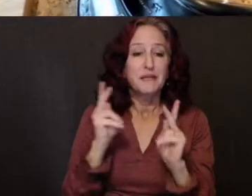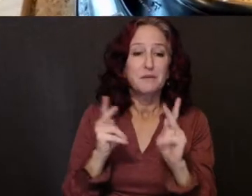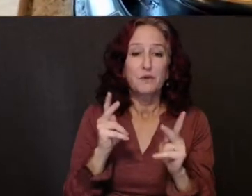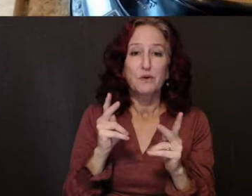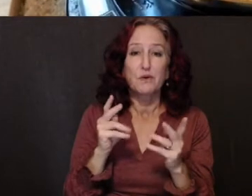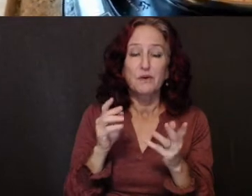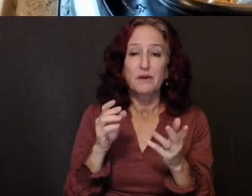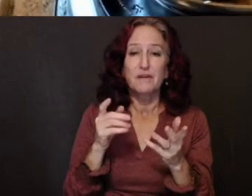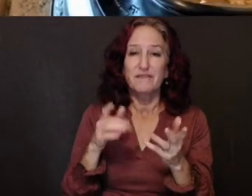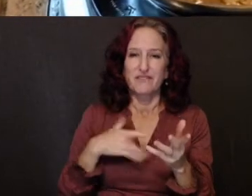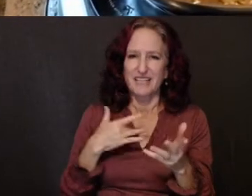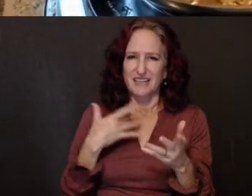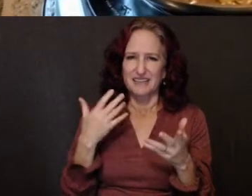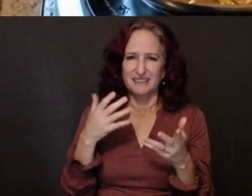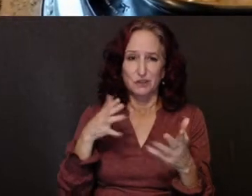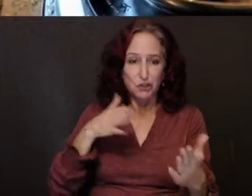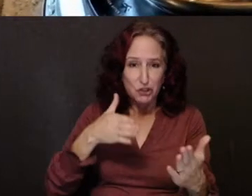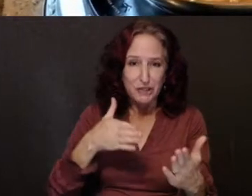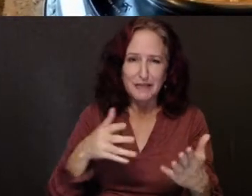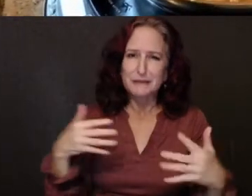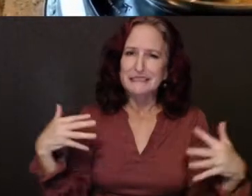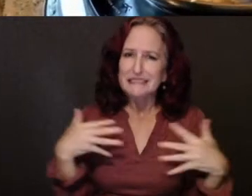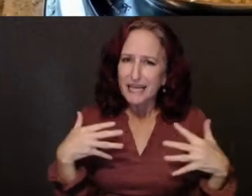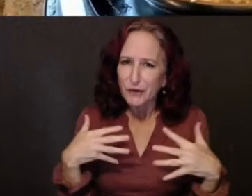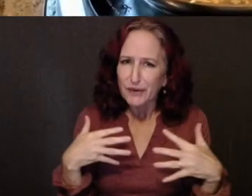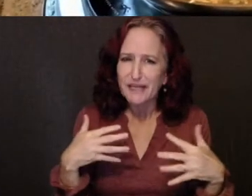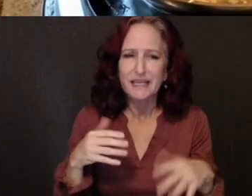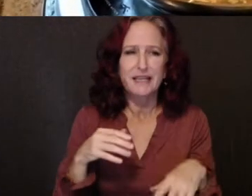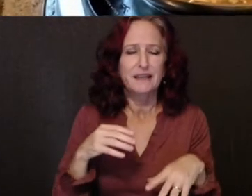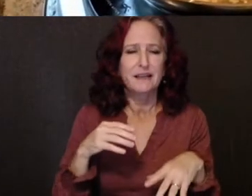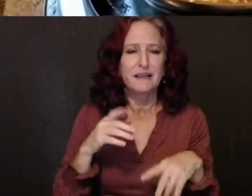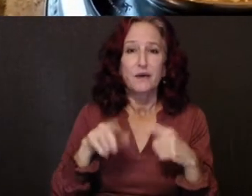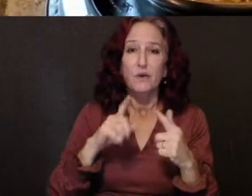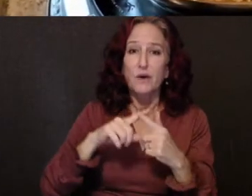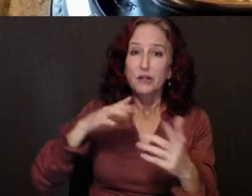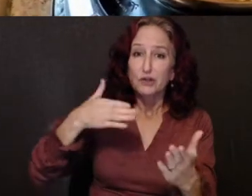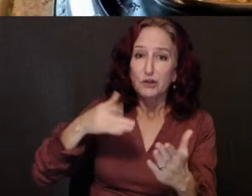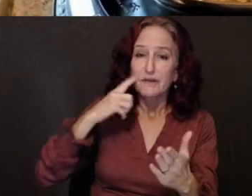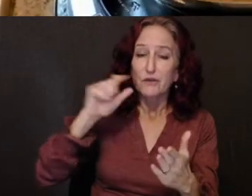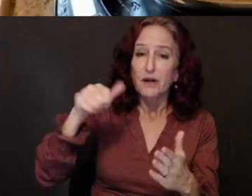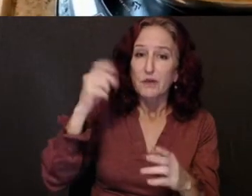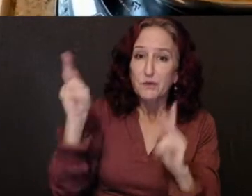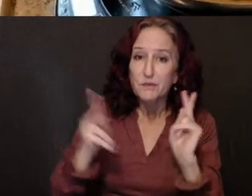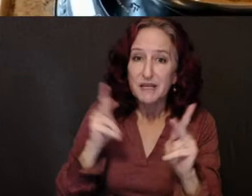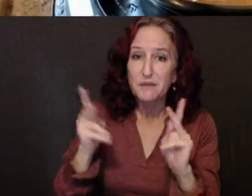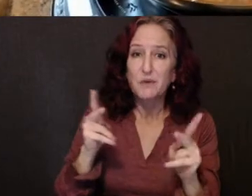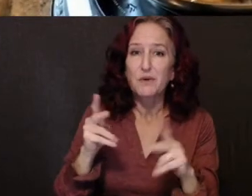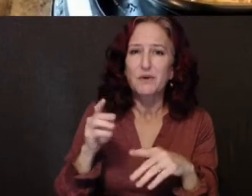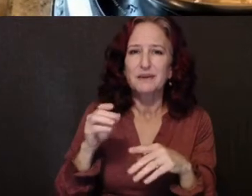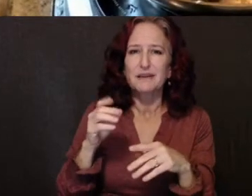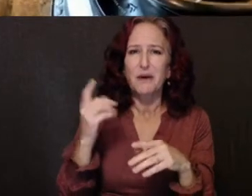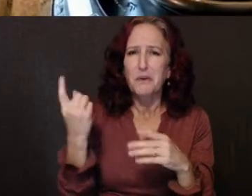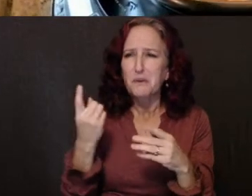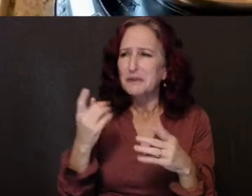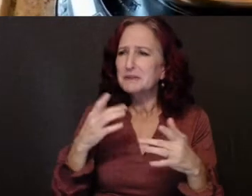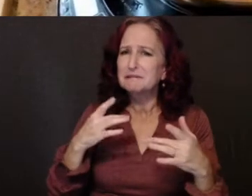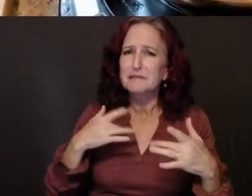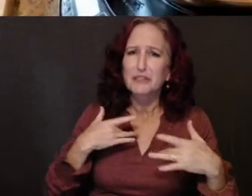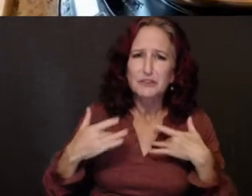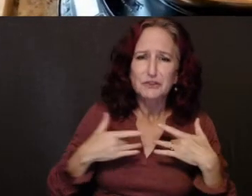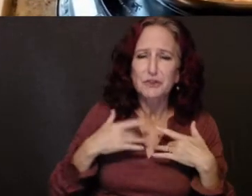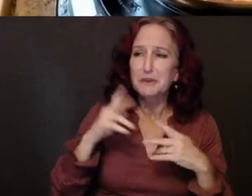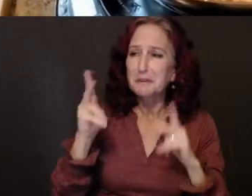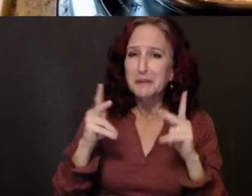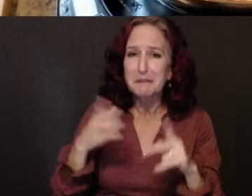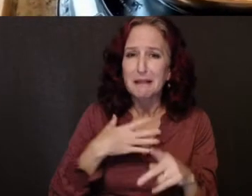favorite. And it's like, you know what? There's a lot of people that are, you know, it can be scary to cook. And